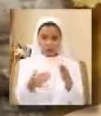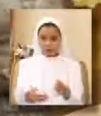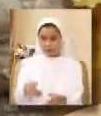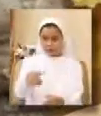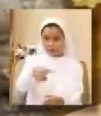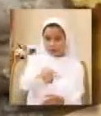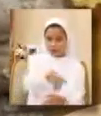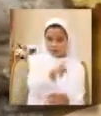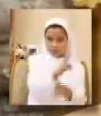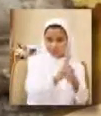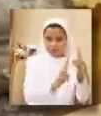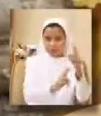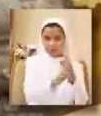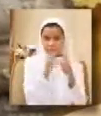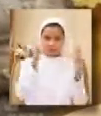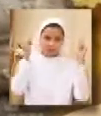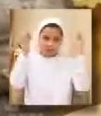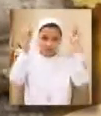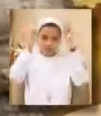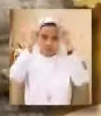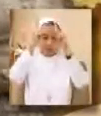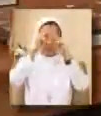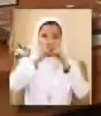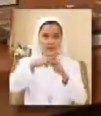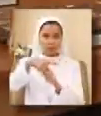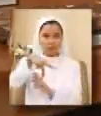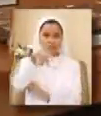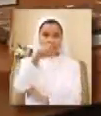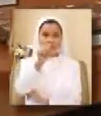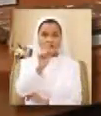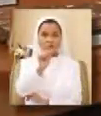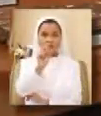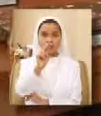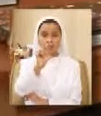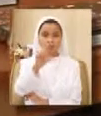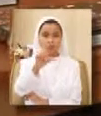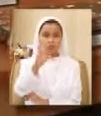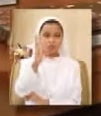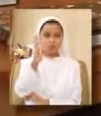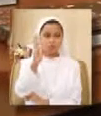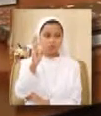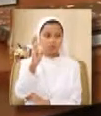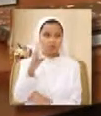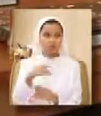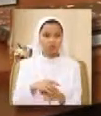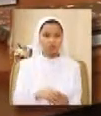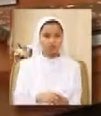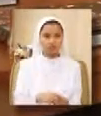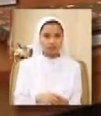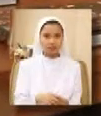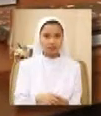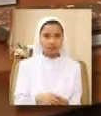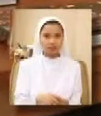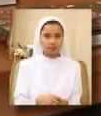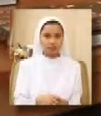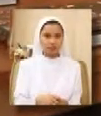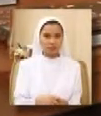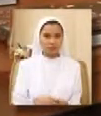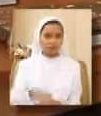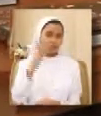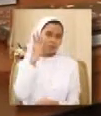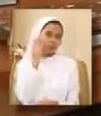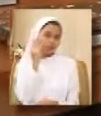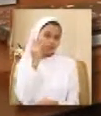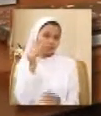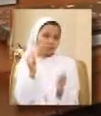Pope Paul VI. I was so excited na binibilang ko yung Donald ng Pope Paul VI. It's very historical. Yeah. 1970 yun. And acolyte